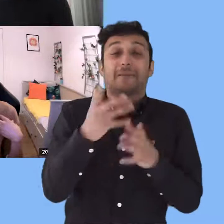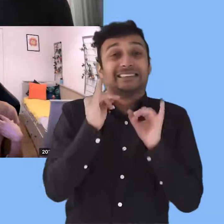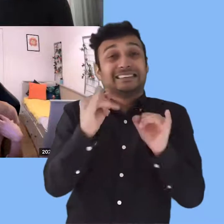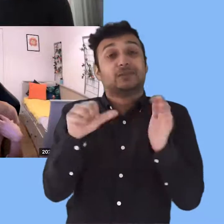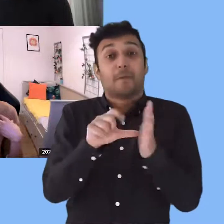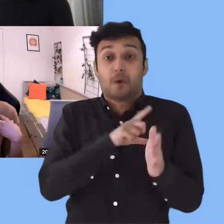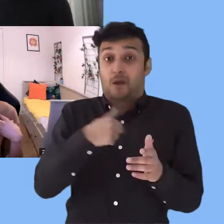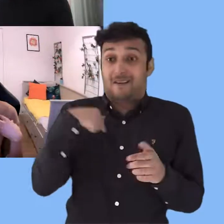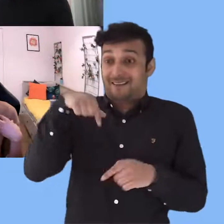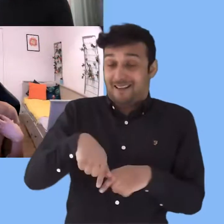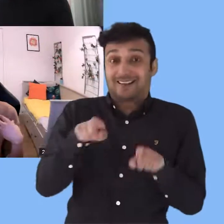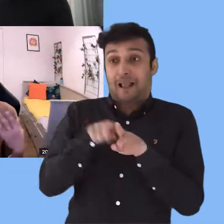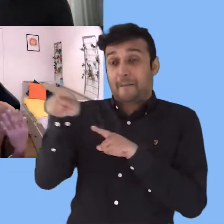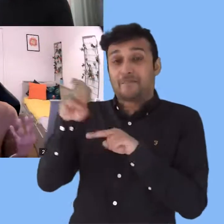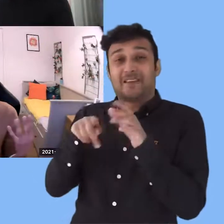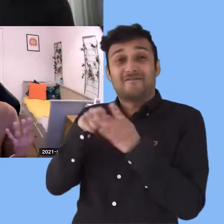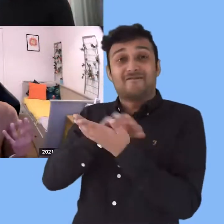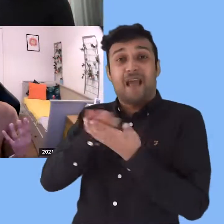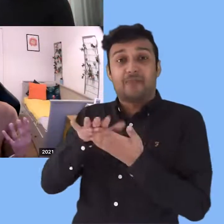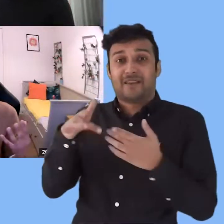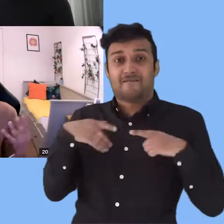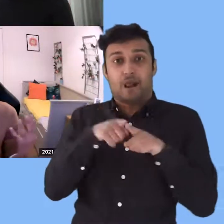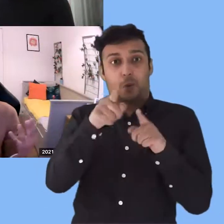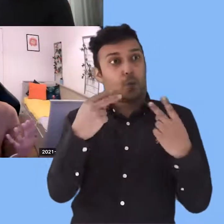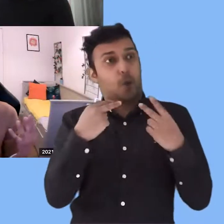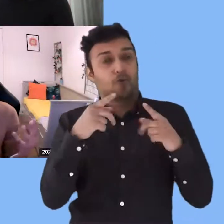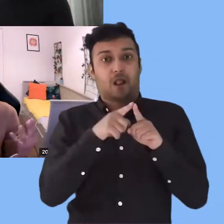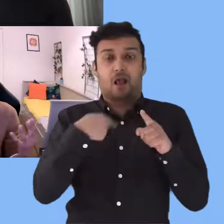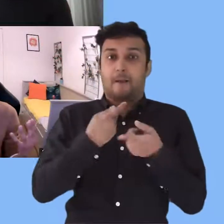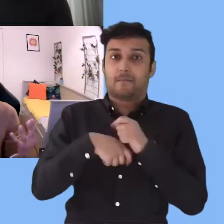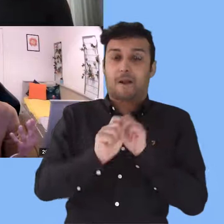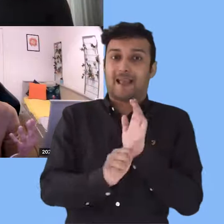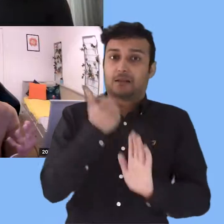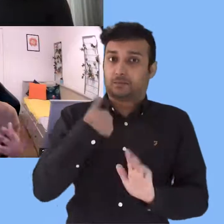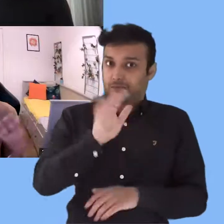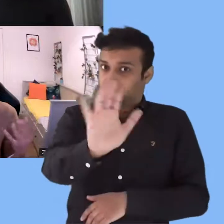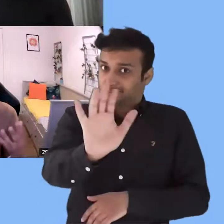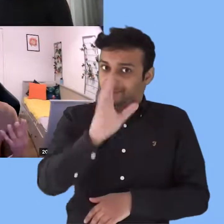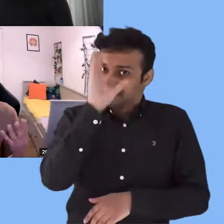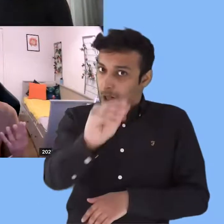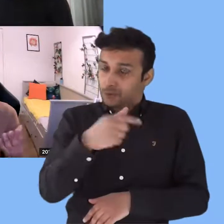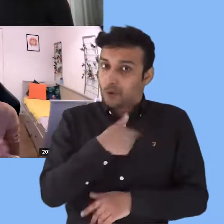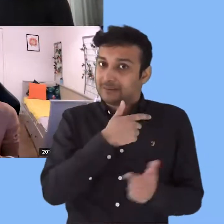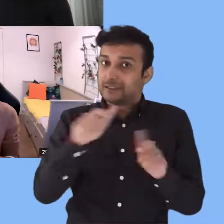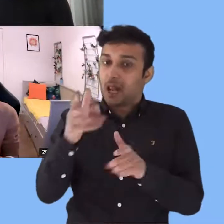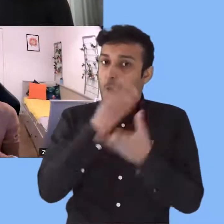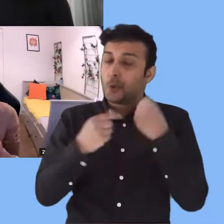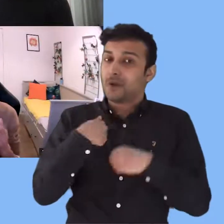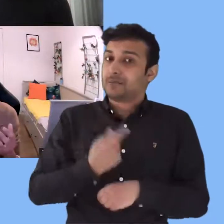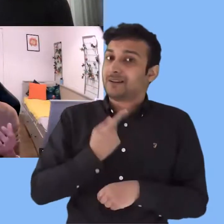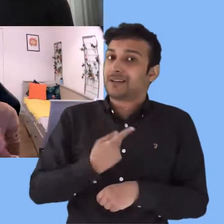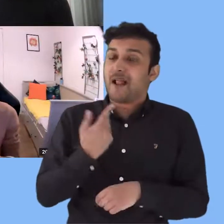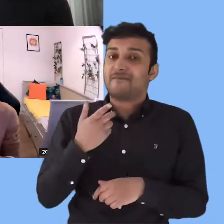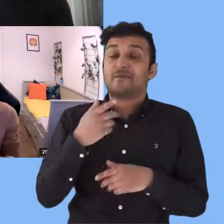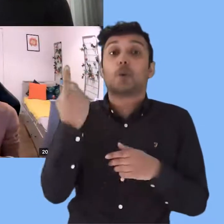still learning. So there's no such thing as the ideal anti-racist person. We will continue to keep learning together. It's